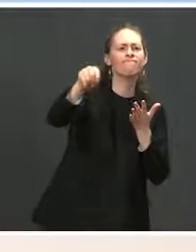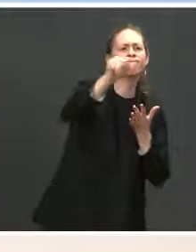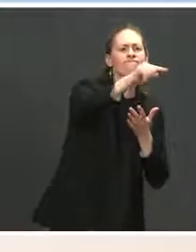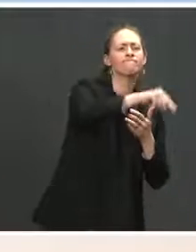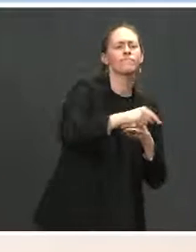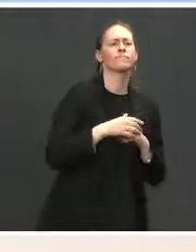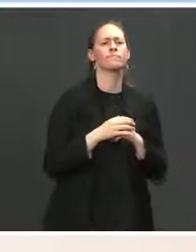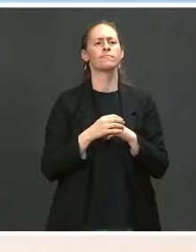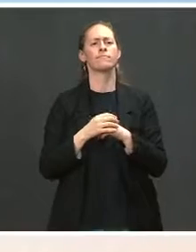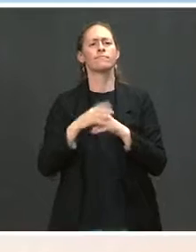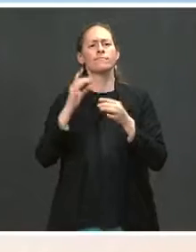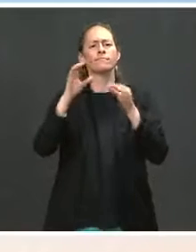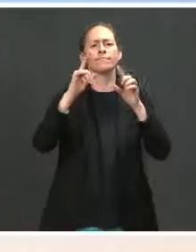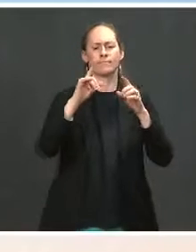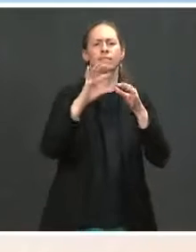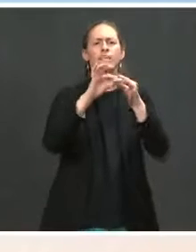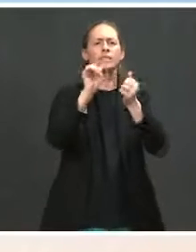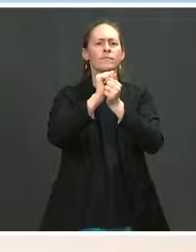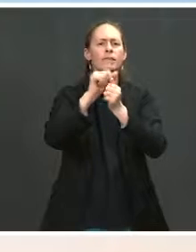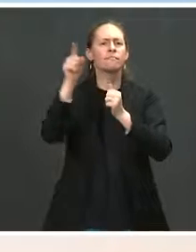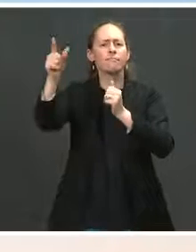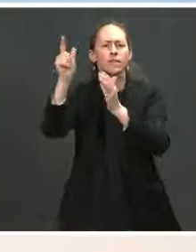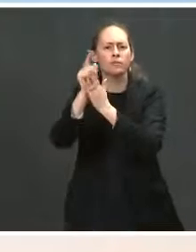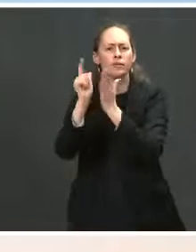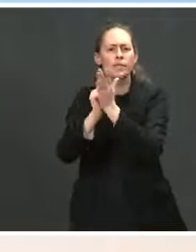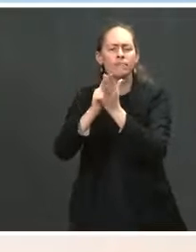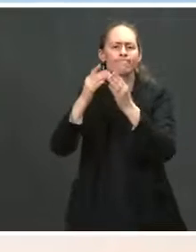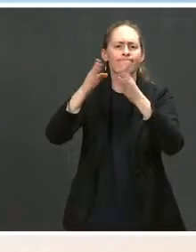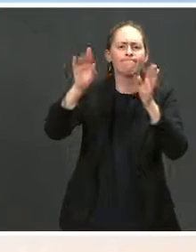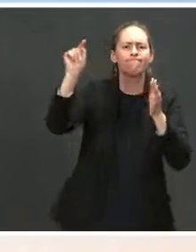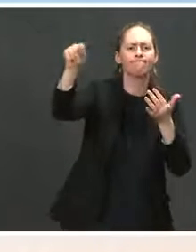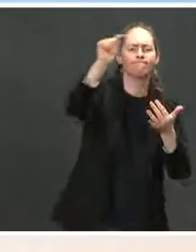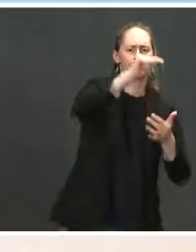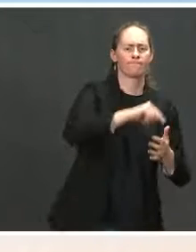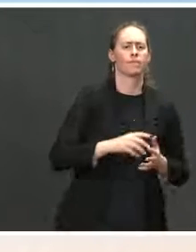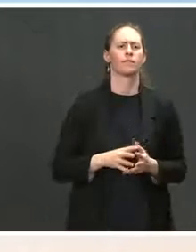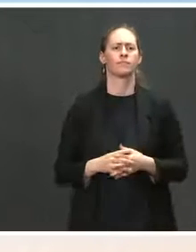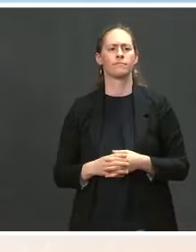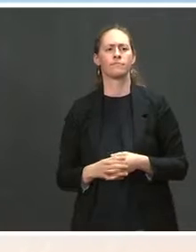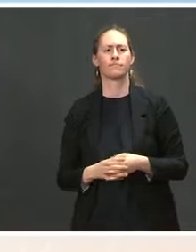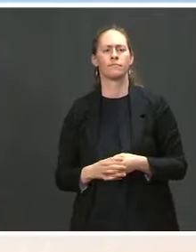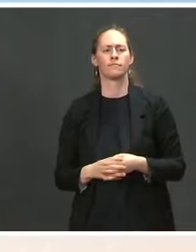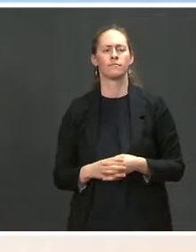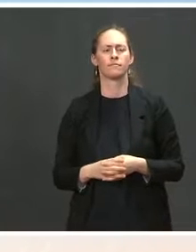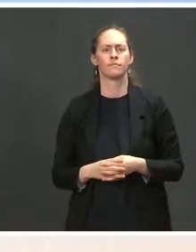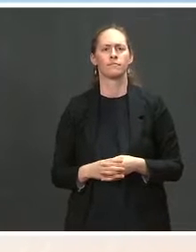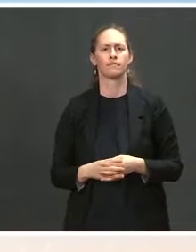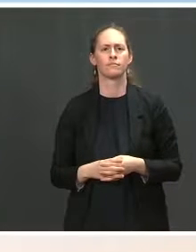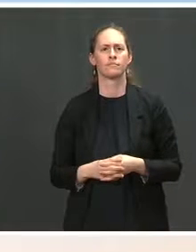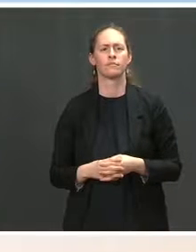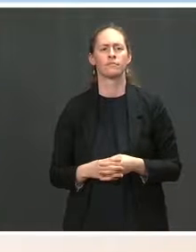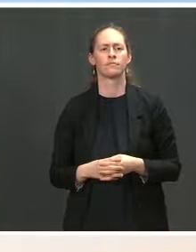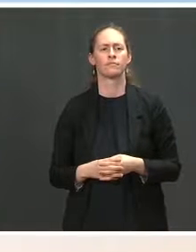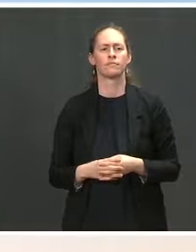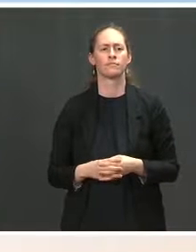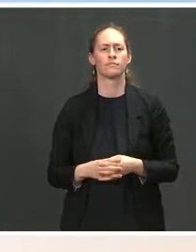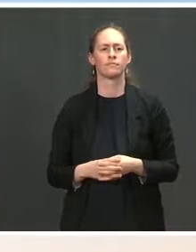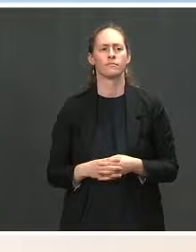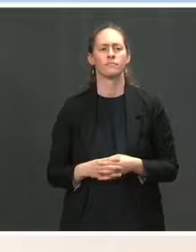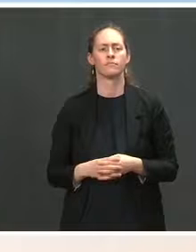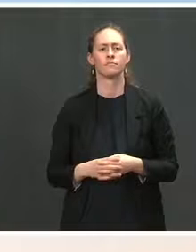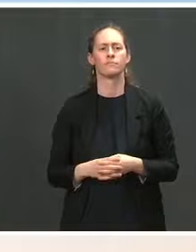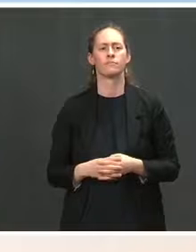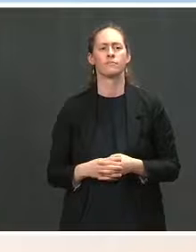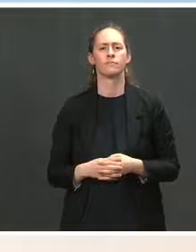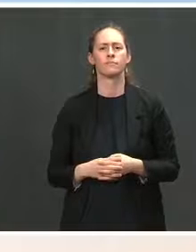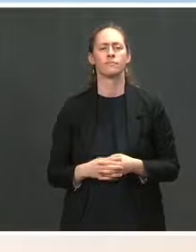President Biden not issued an executive order to recall military equipment from local police departments? That was an expectation that many